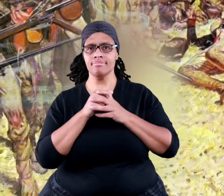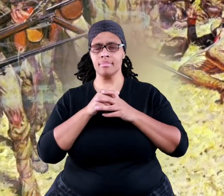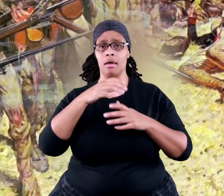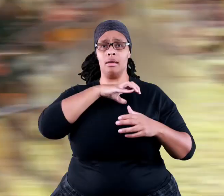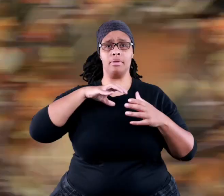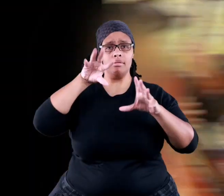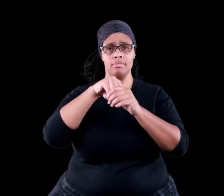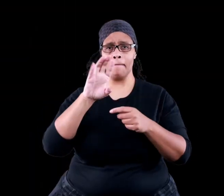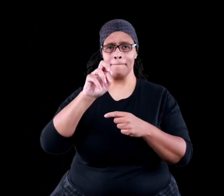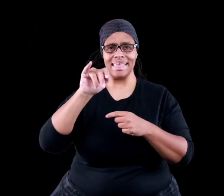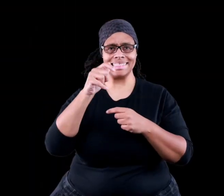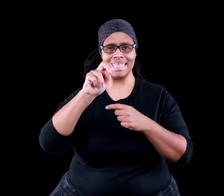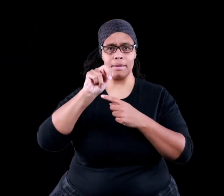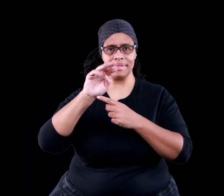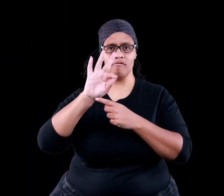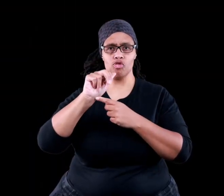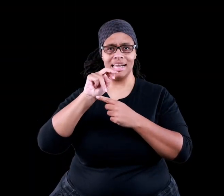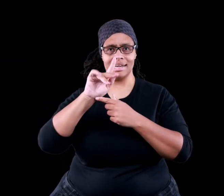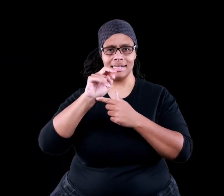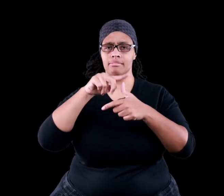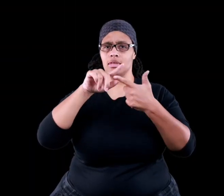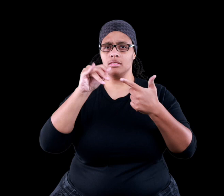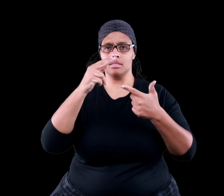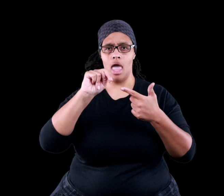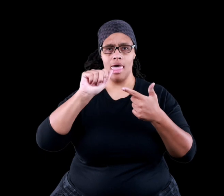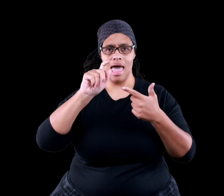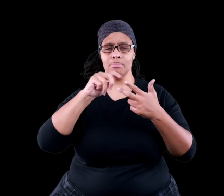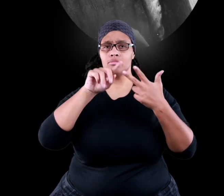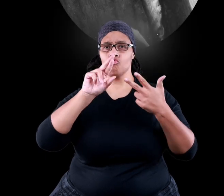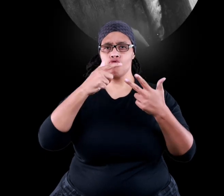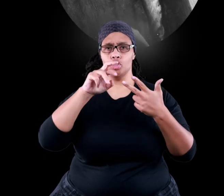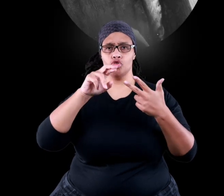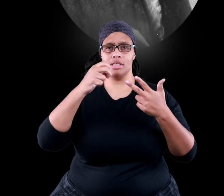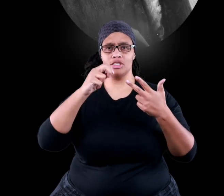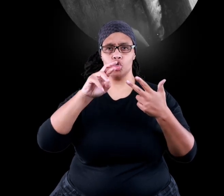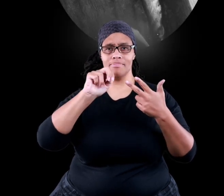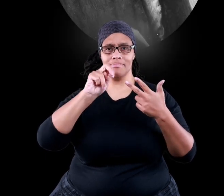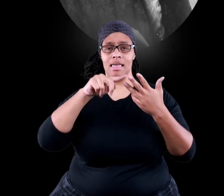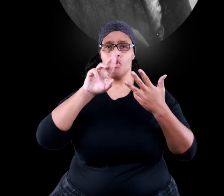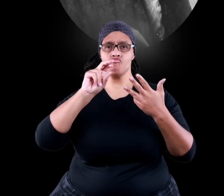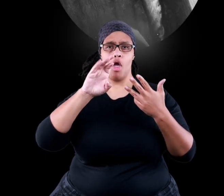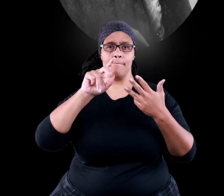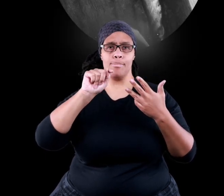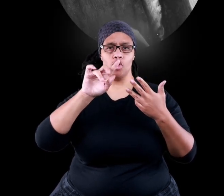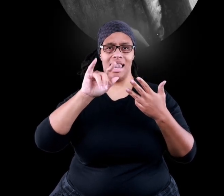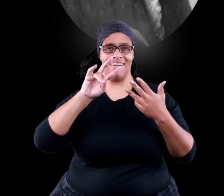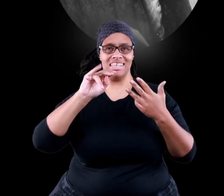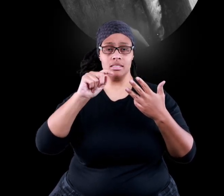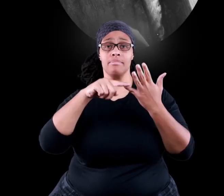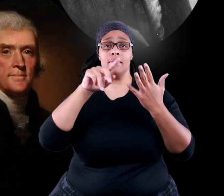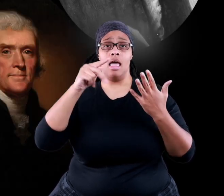The committee included Benjamin Franklin, John Adams, Roger Sherman, Robert